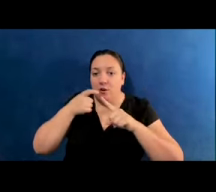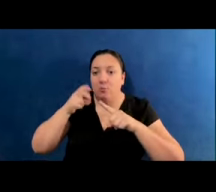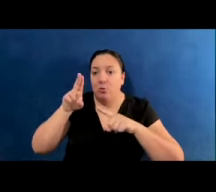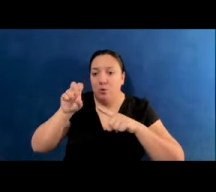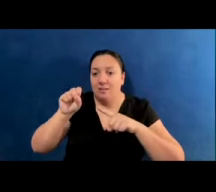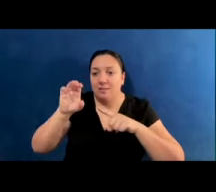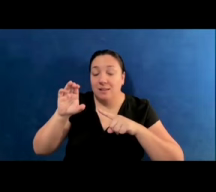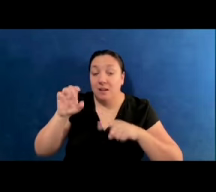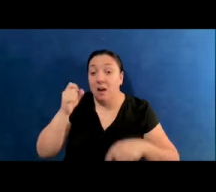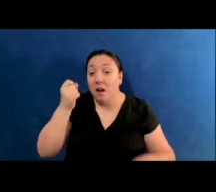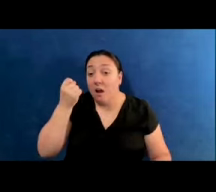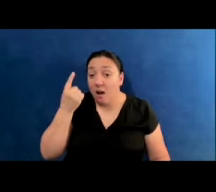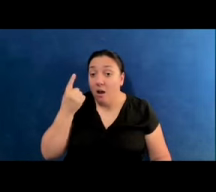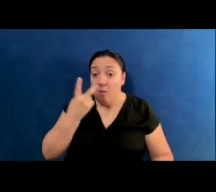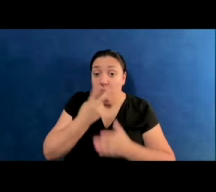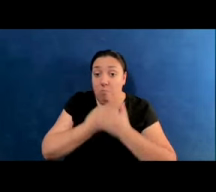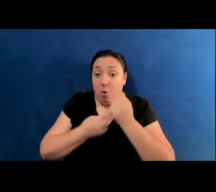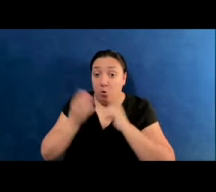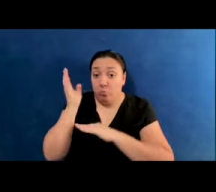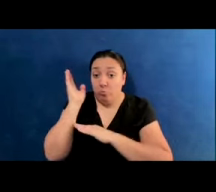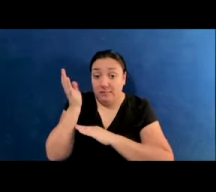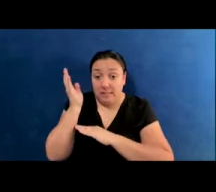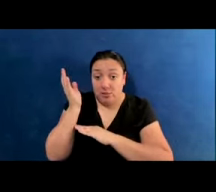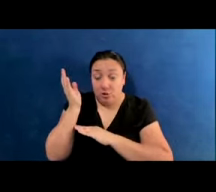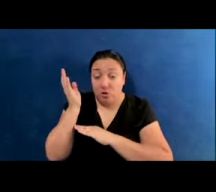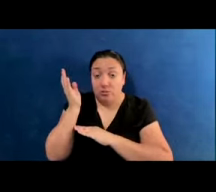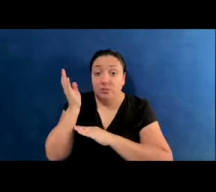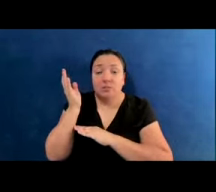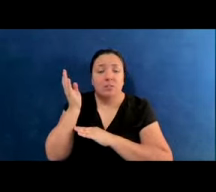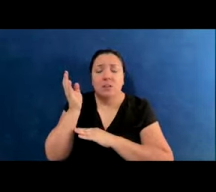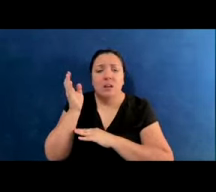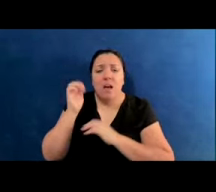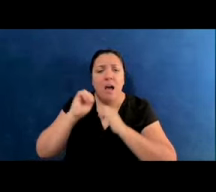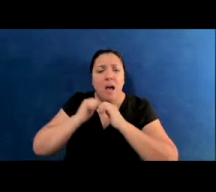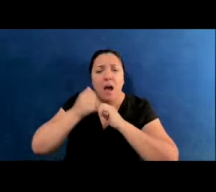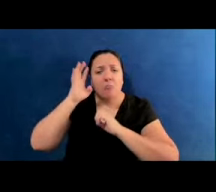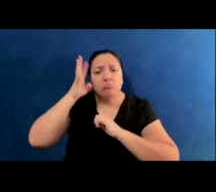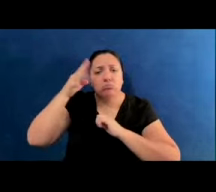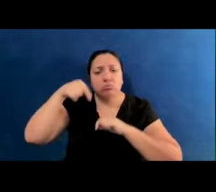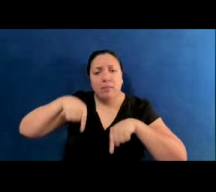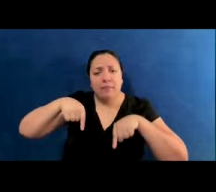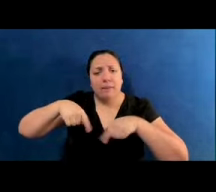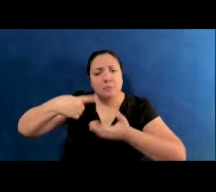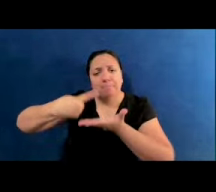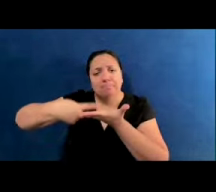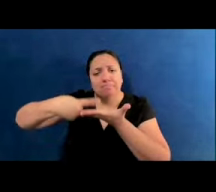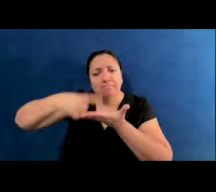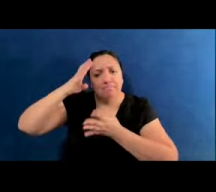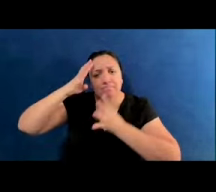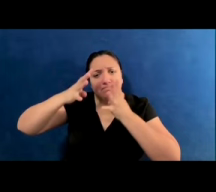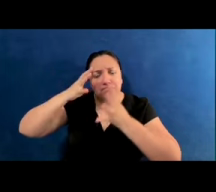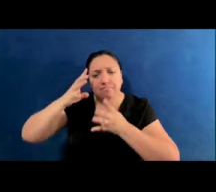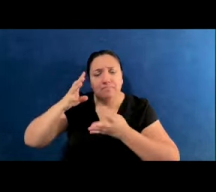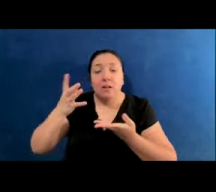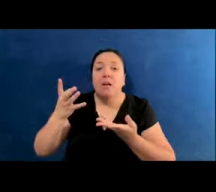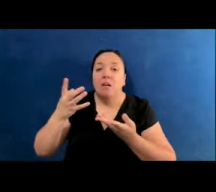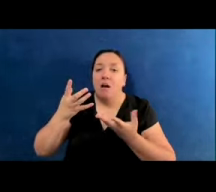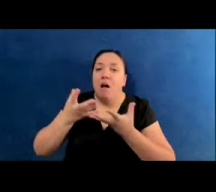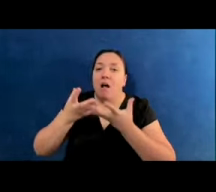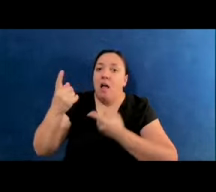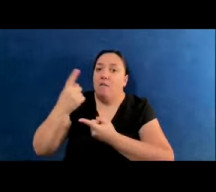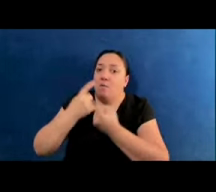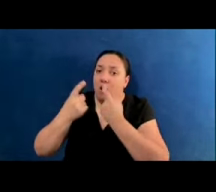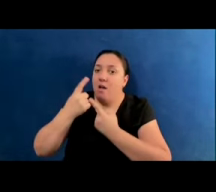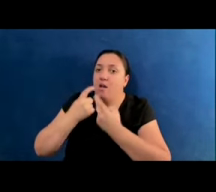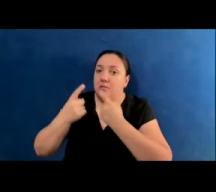developed their material from frequently asked questions that are submitted on their respective platforms pertaining